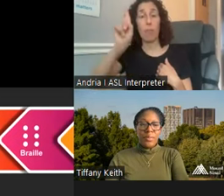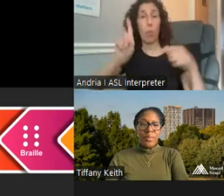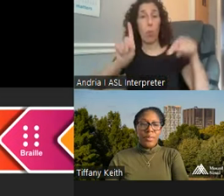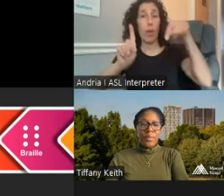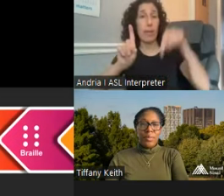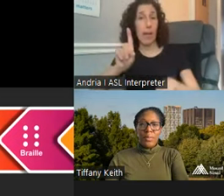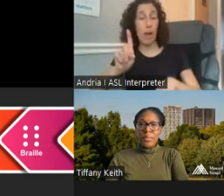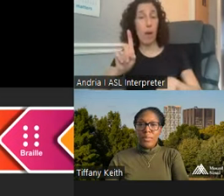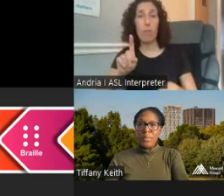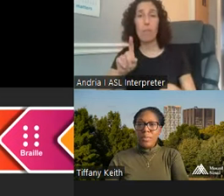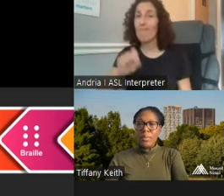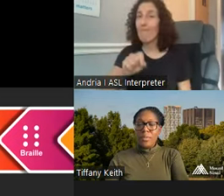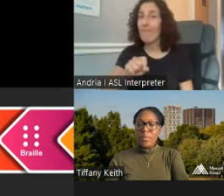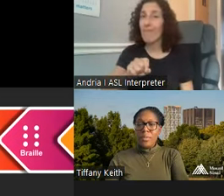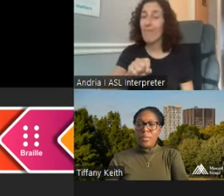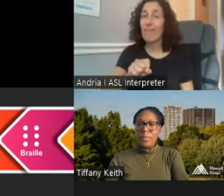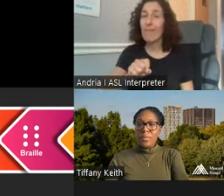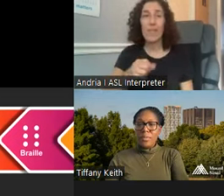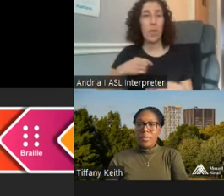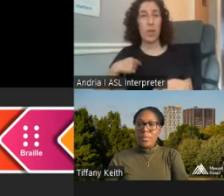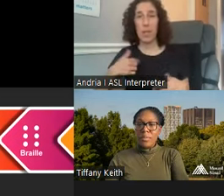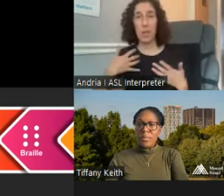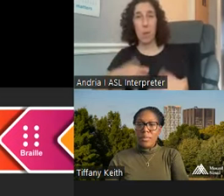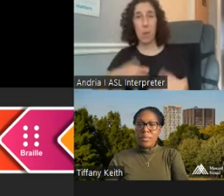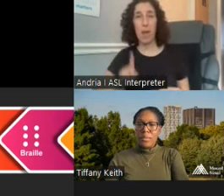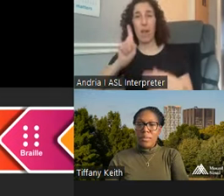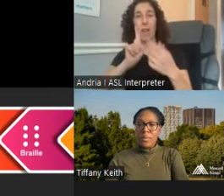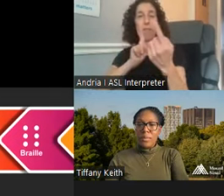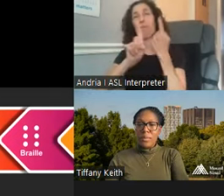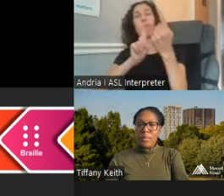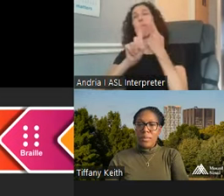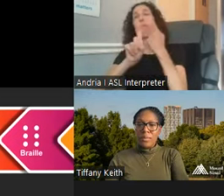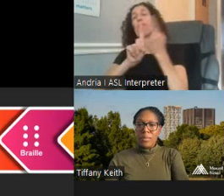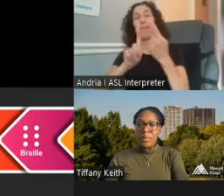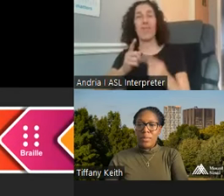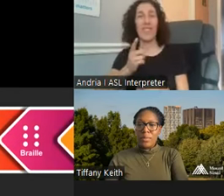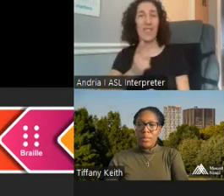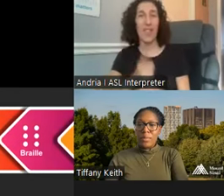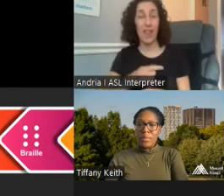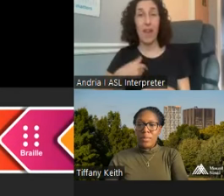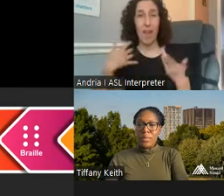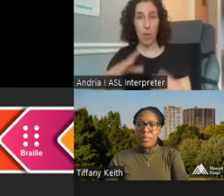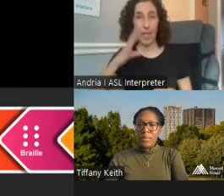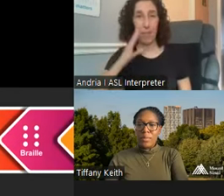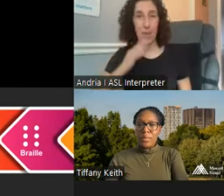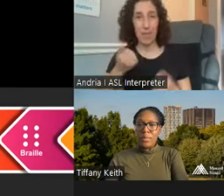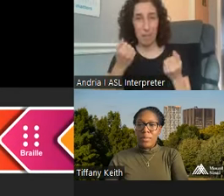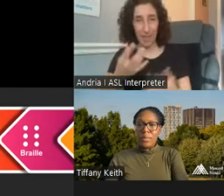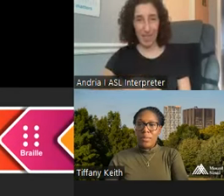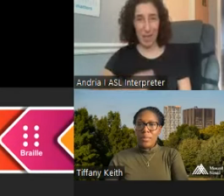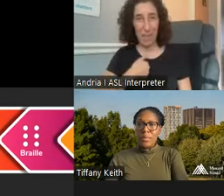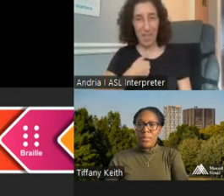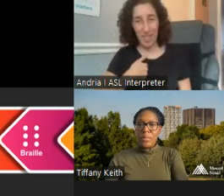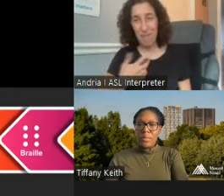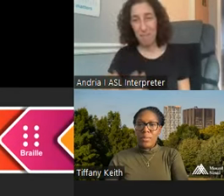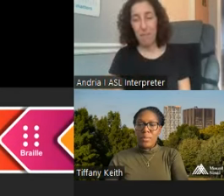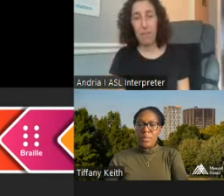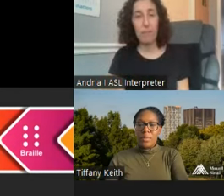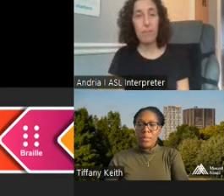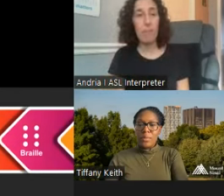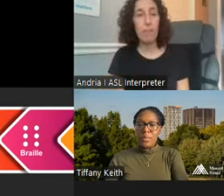the direction. There's nothing worse than going up some downstairs or down some upstairs. Trust me, I've done it. And for